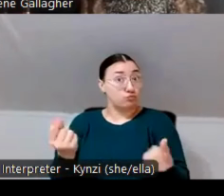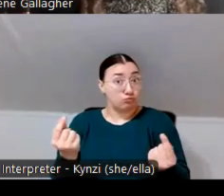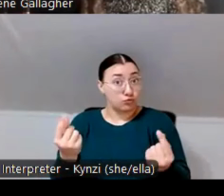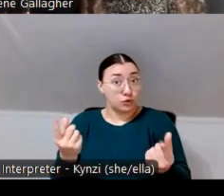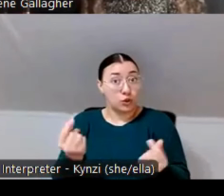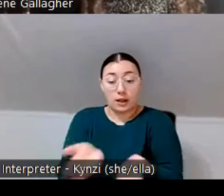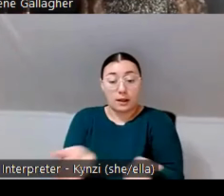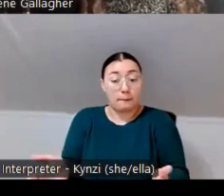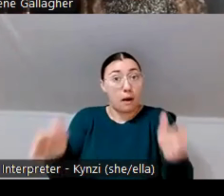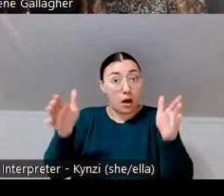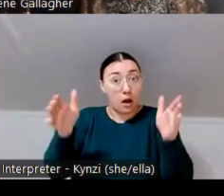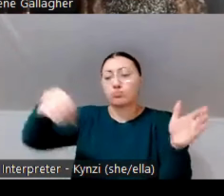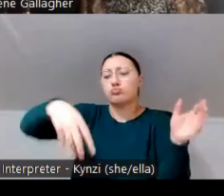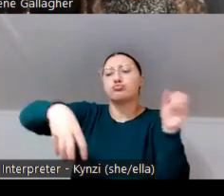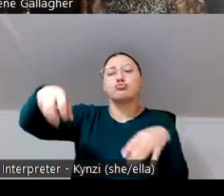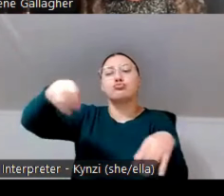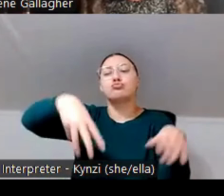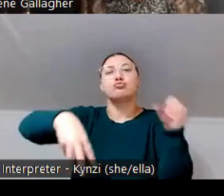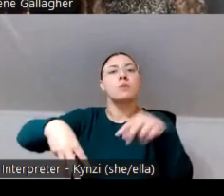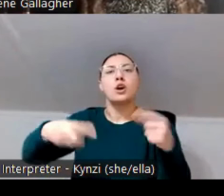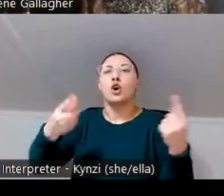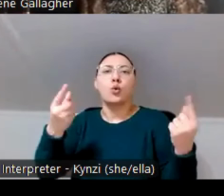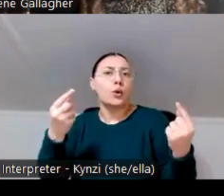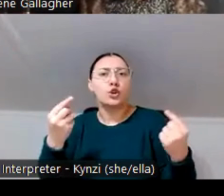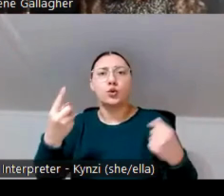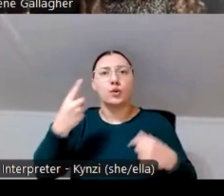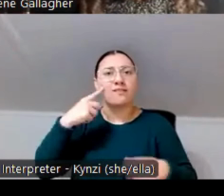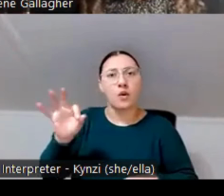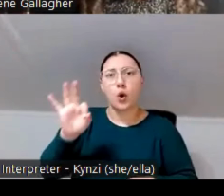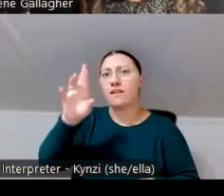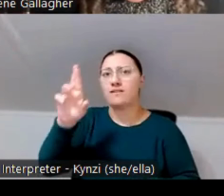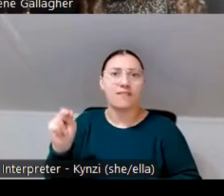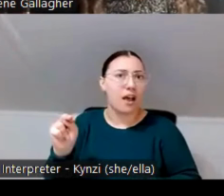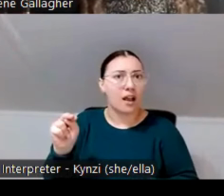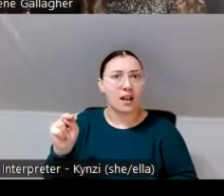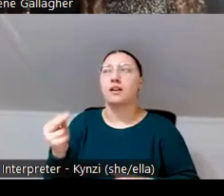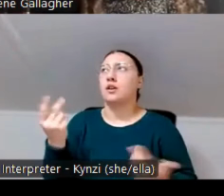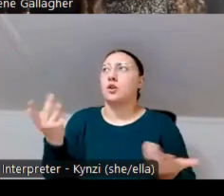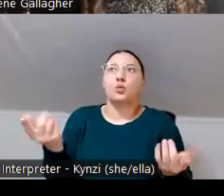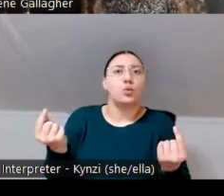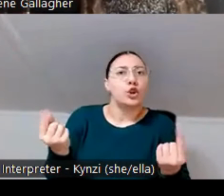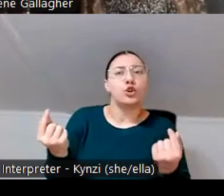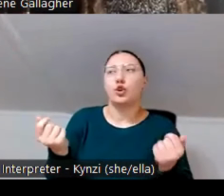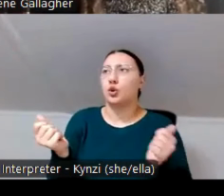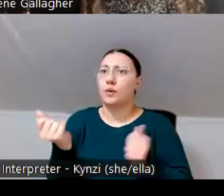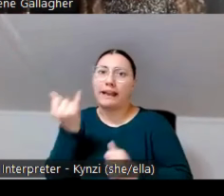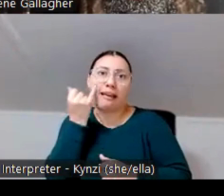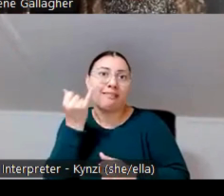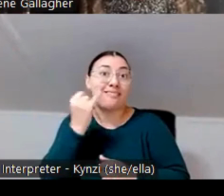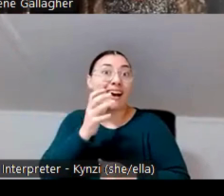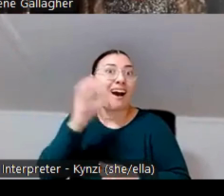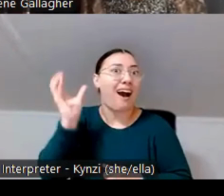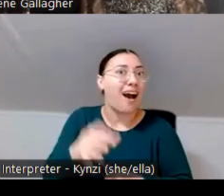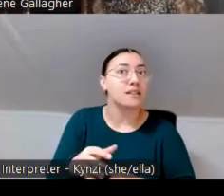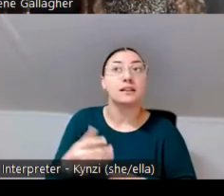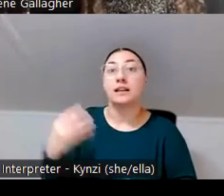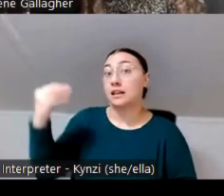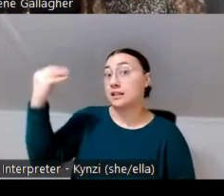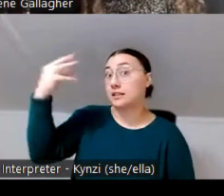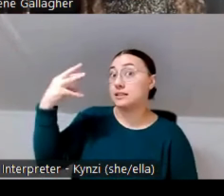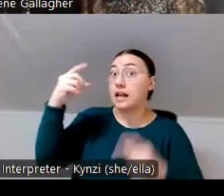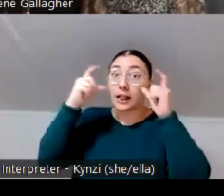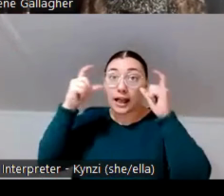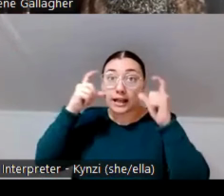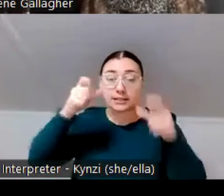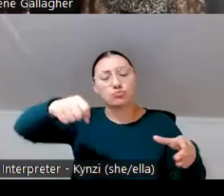concept of a hot, sunny day. You might include things like sunglasses and